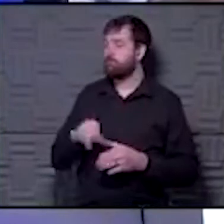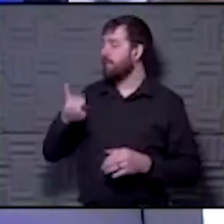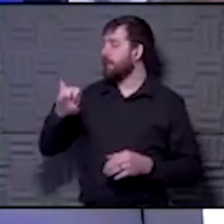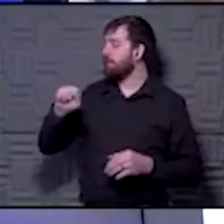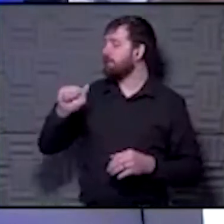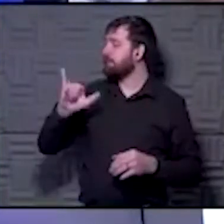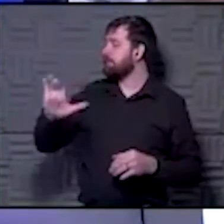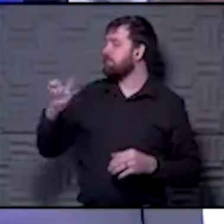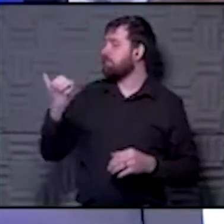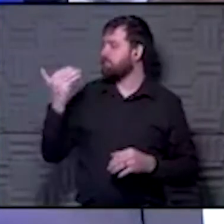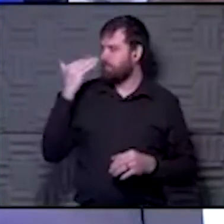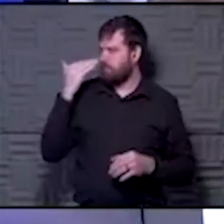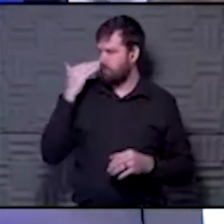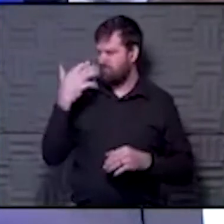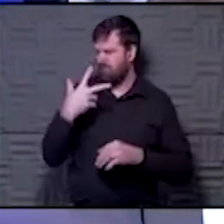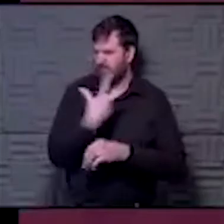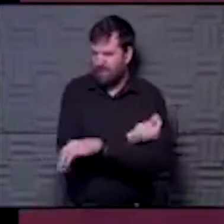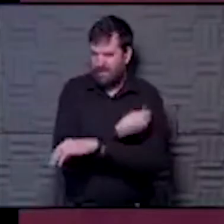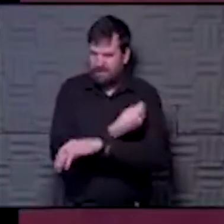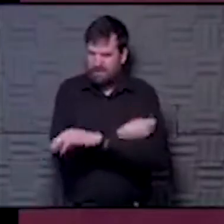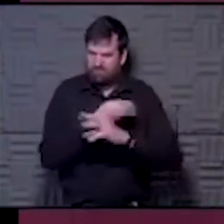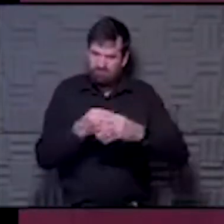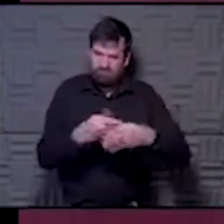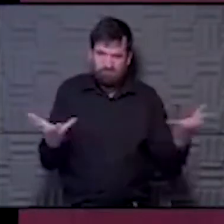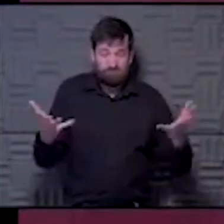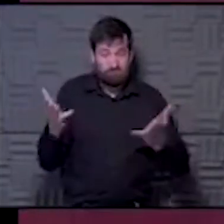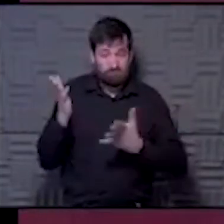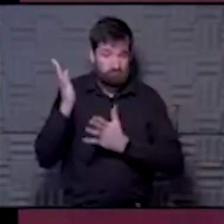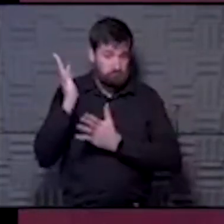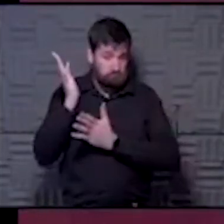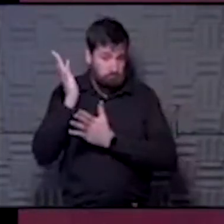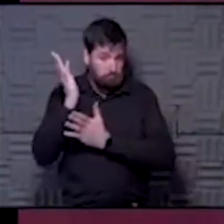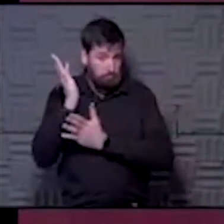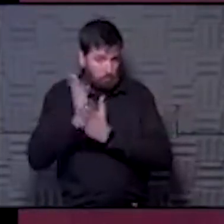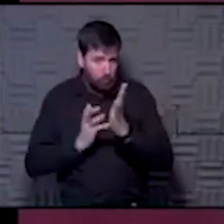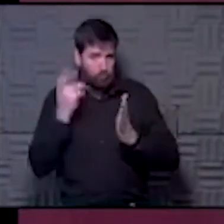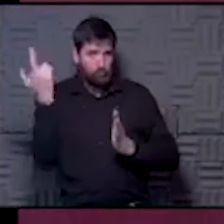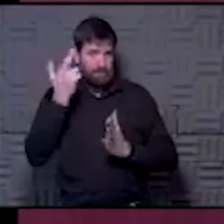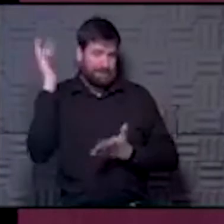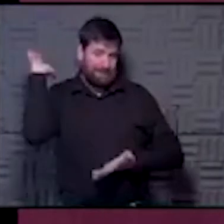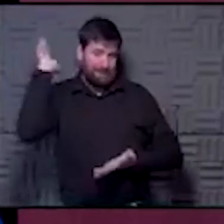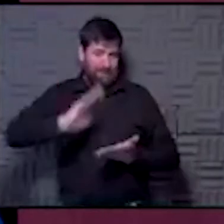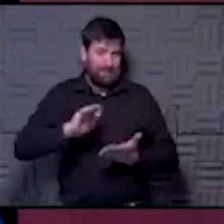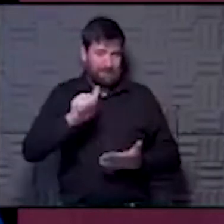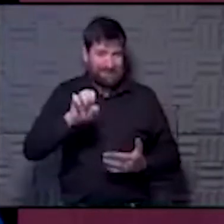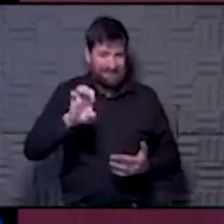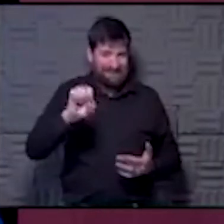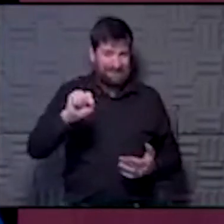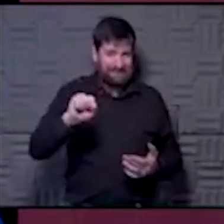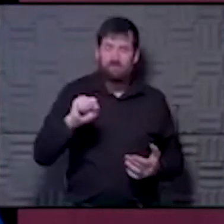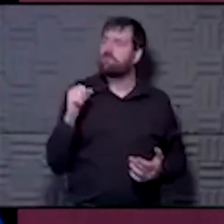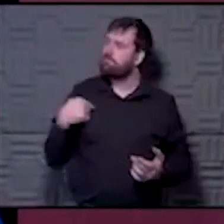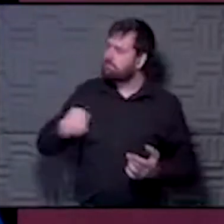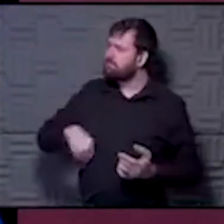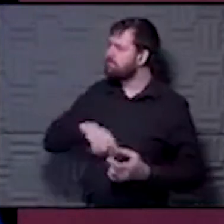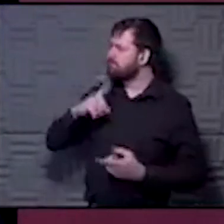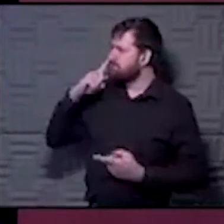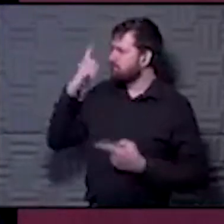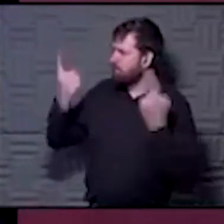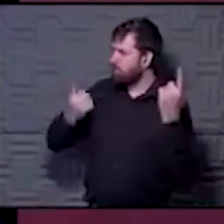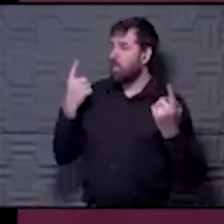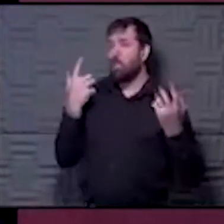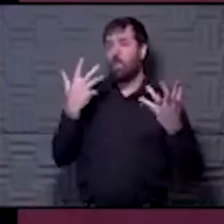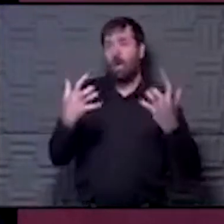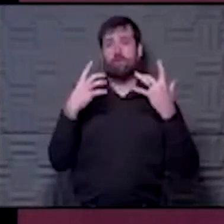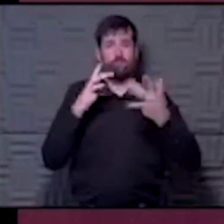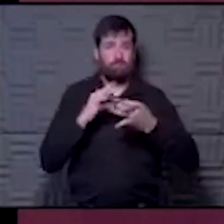to know, might the vaccine rollout be playing a part in the falling caseloads? We wondered about that. We'd like to say yes,